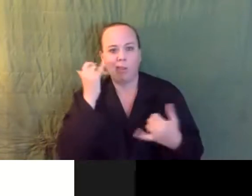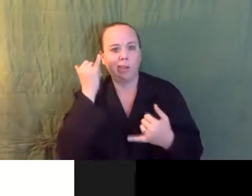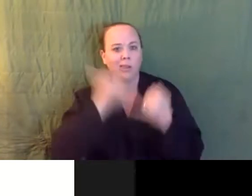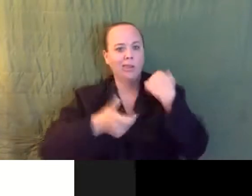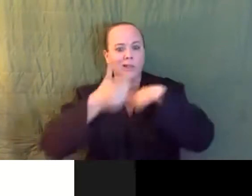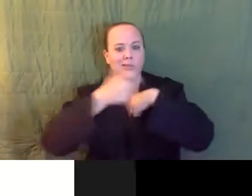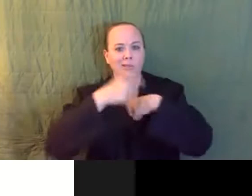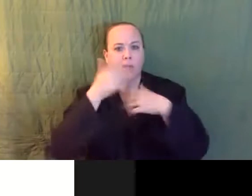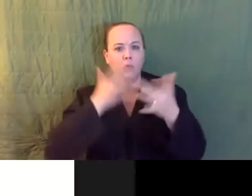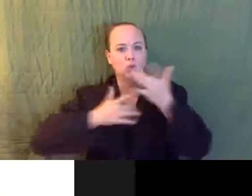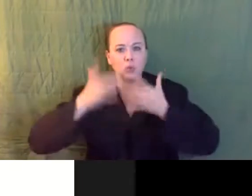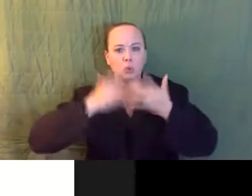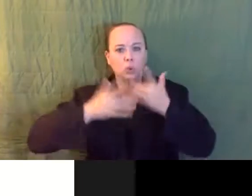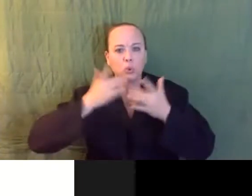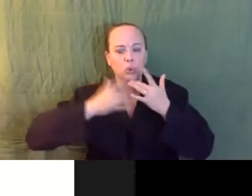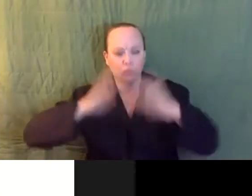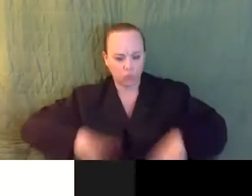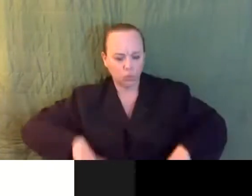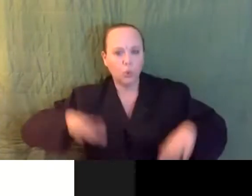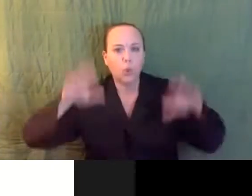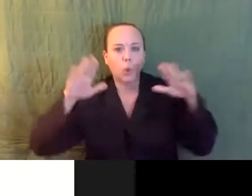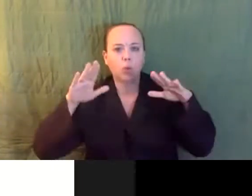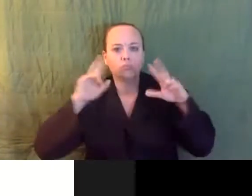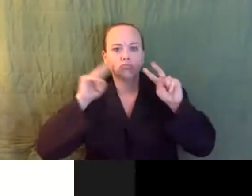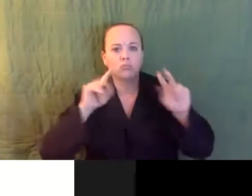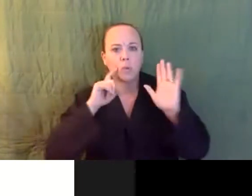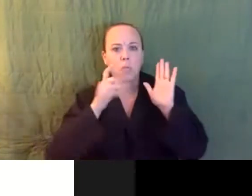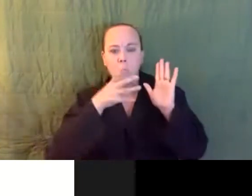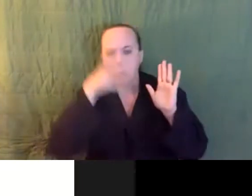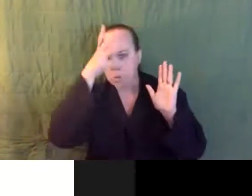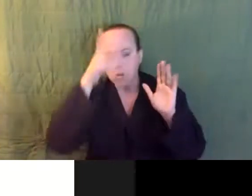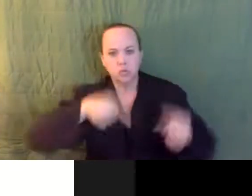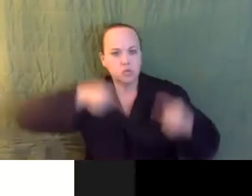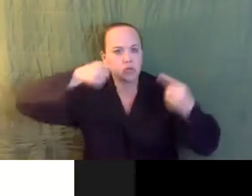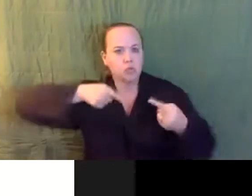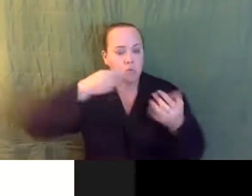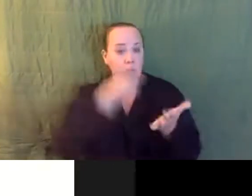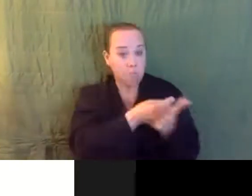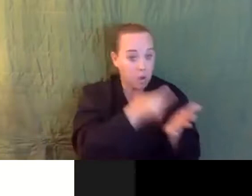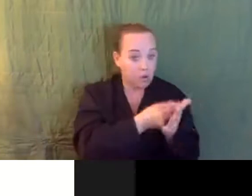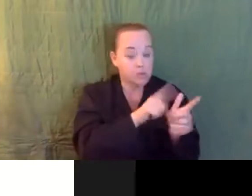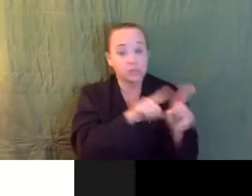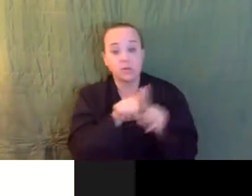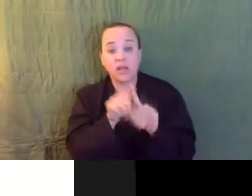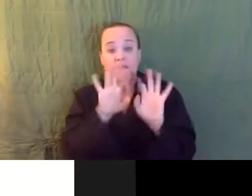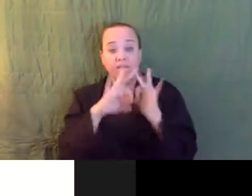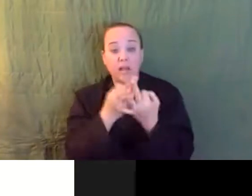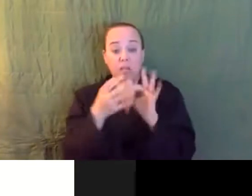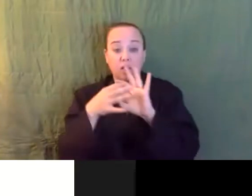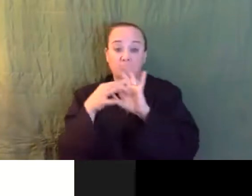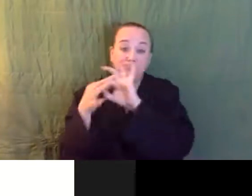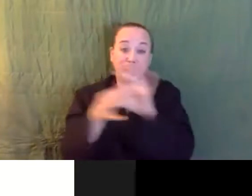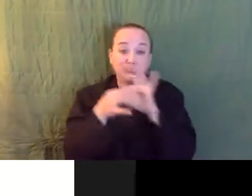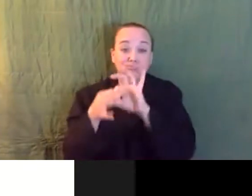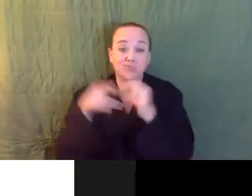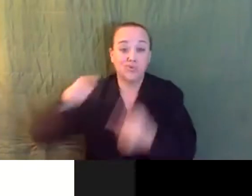and growing up watching my parents struggle with that, both economically and in terms of the family dynamic. We went